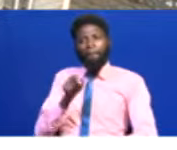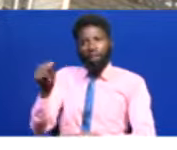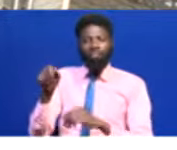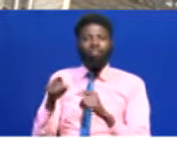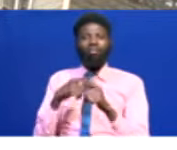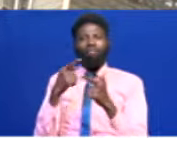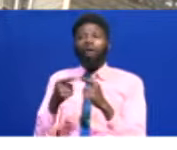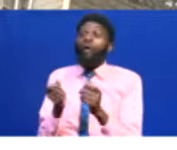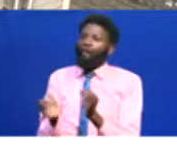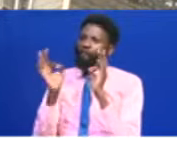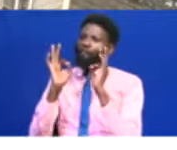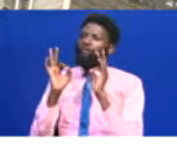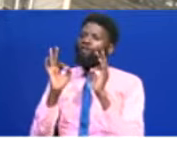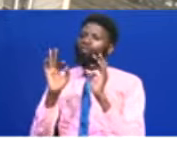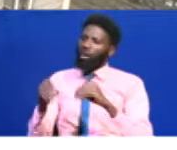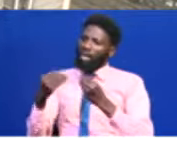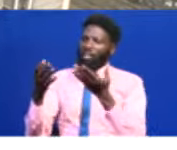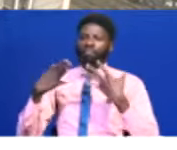who have